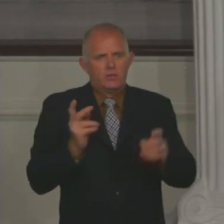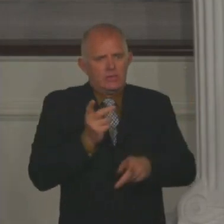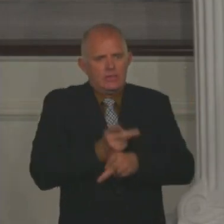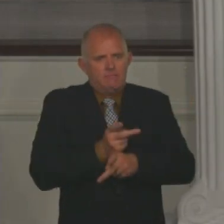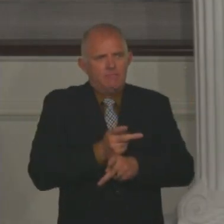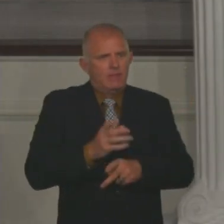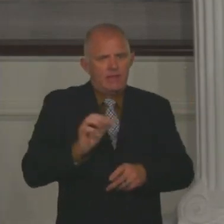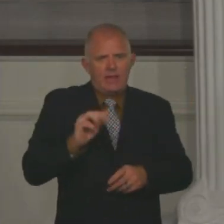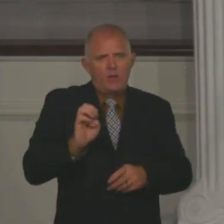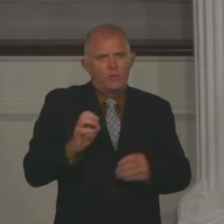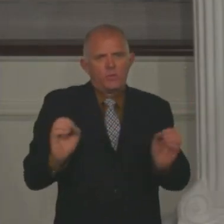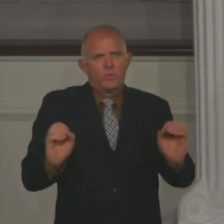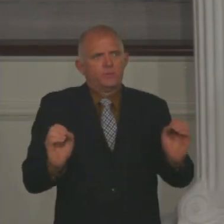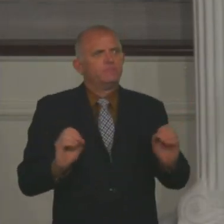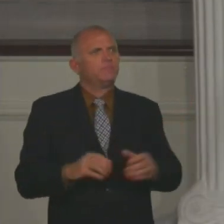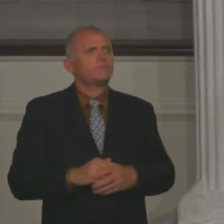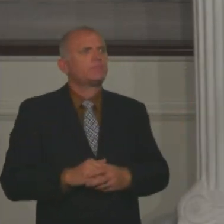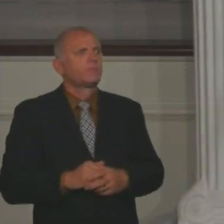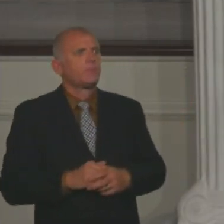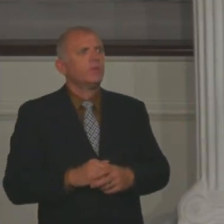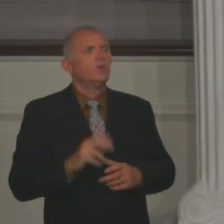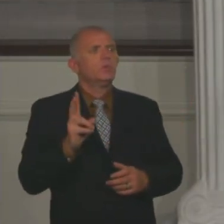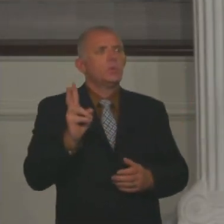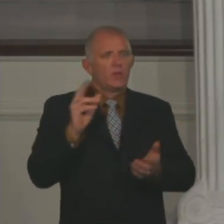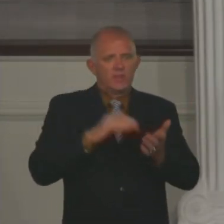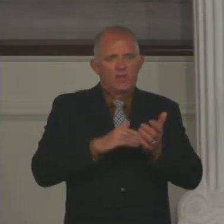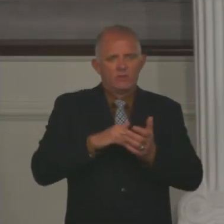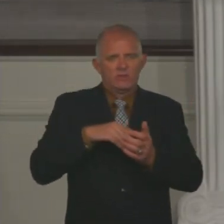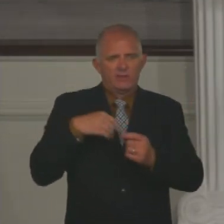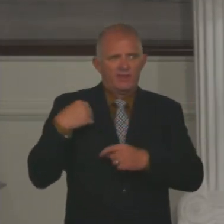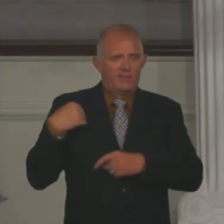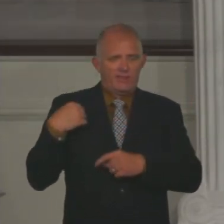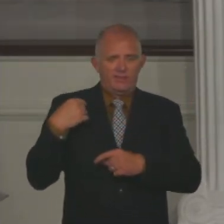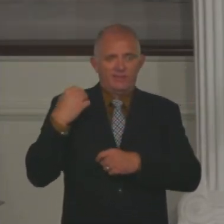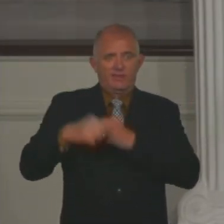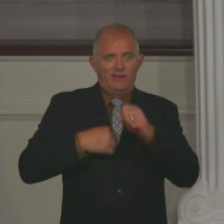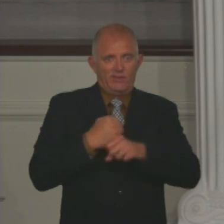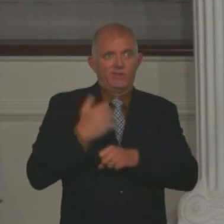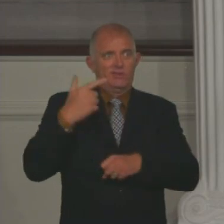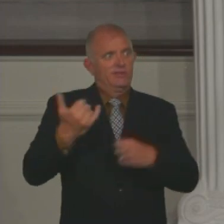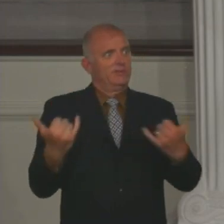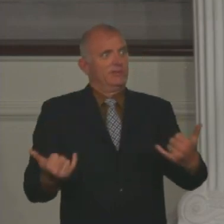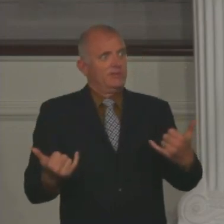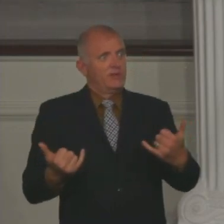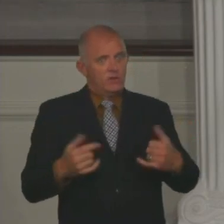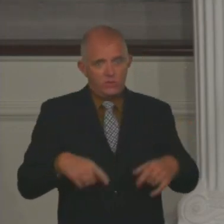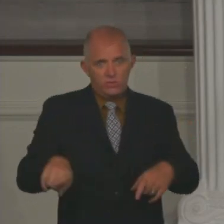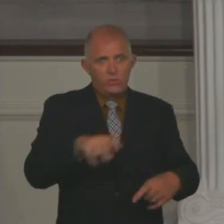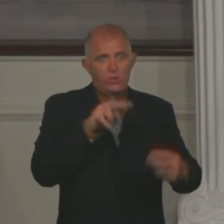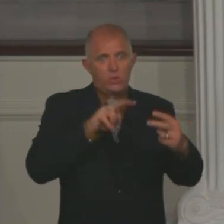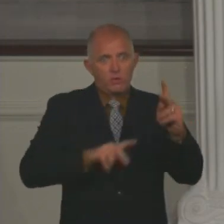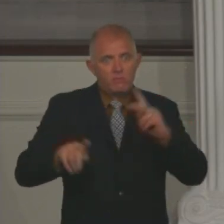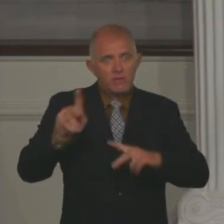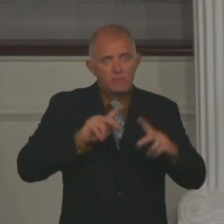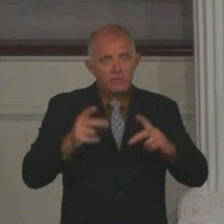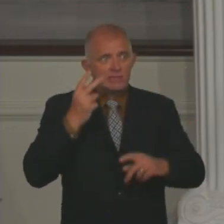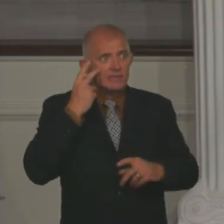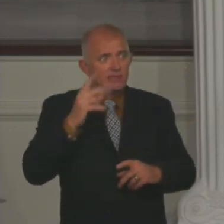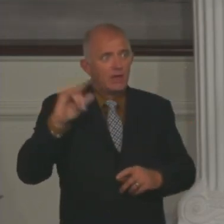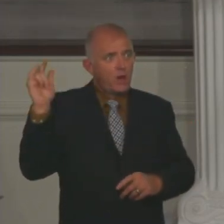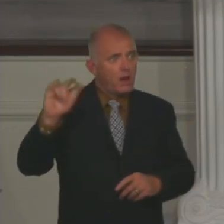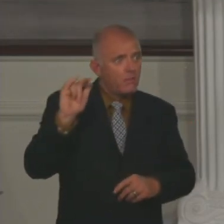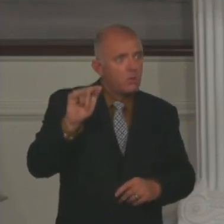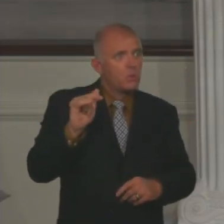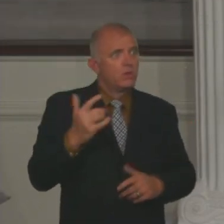change in 2,000 years. You start looking to the eyes of people, at the airports, at the